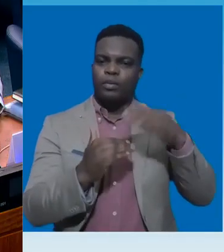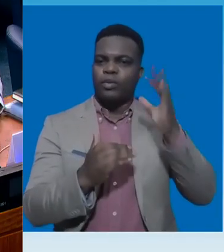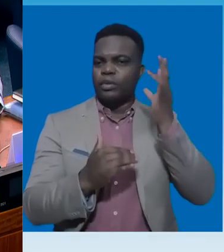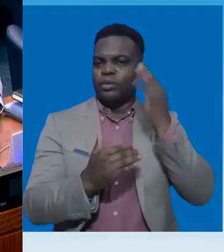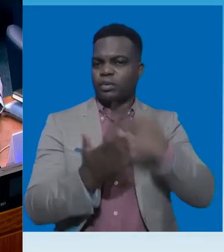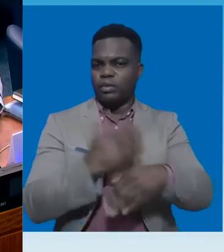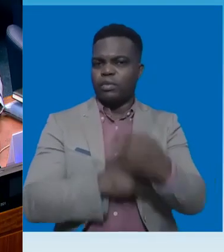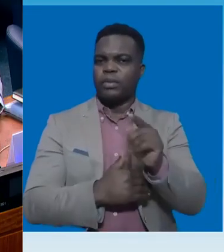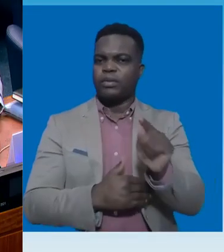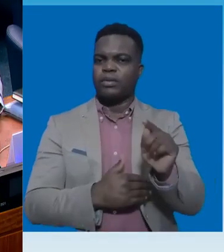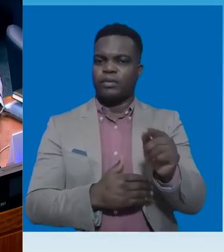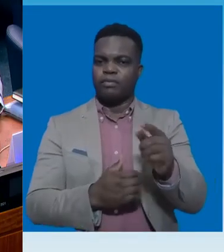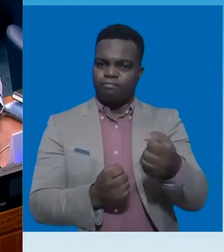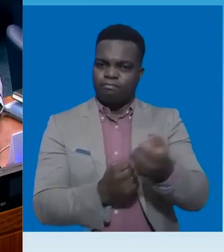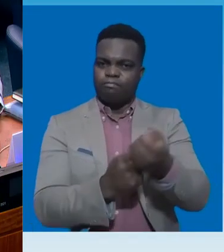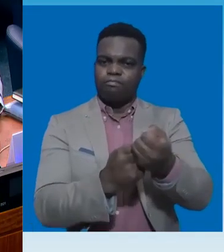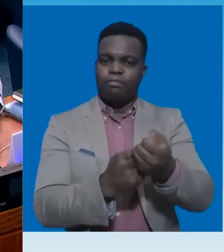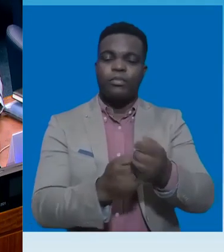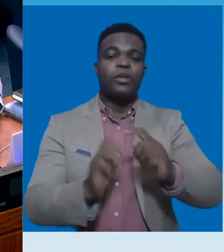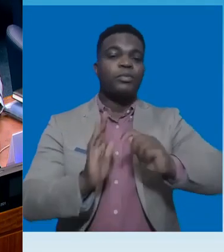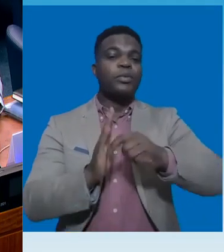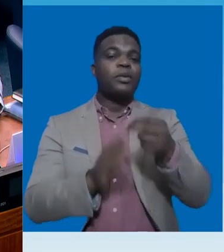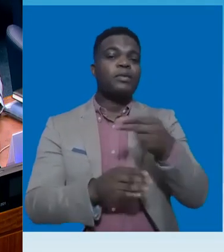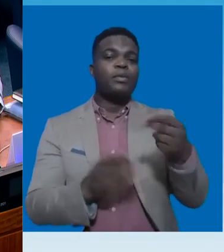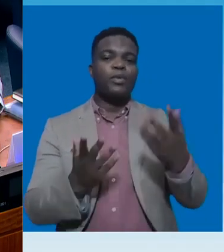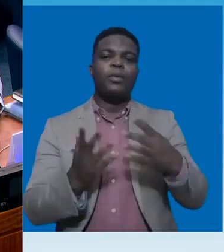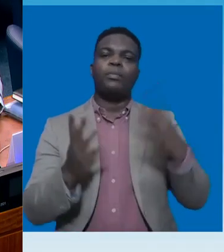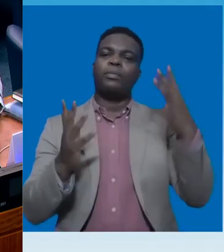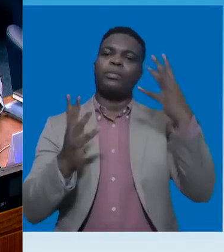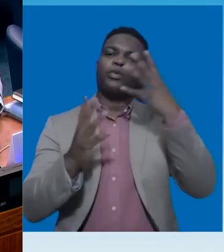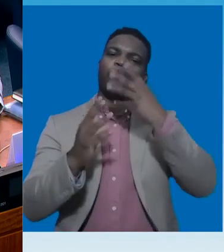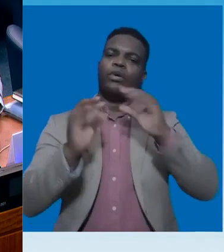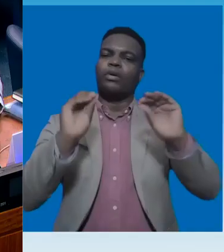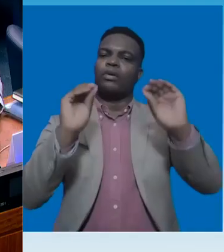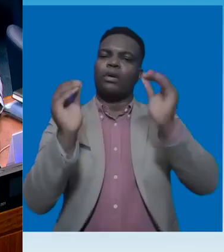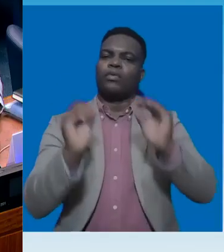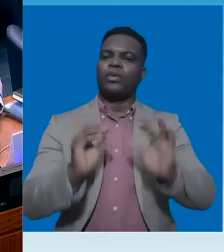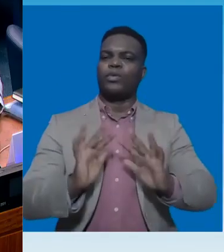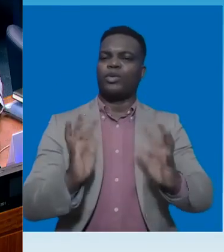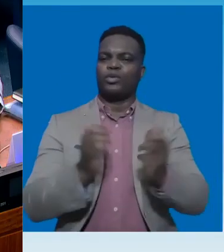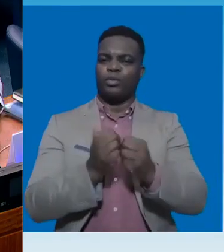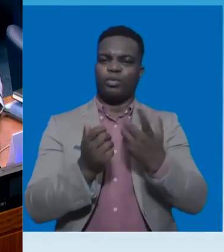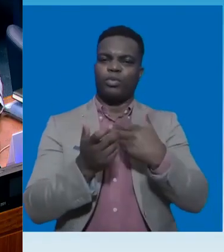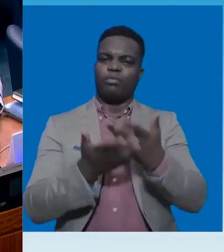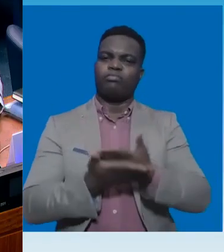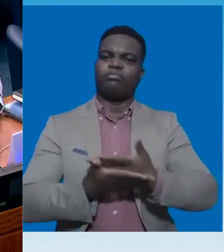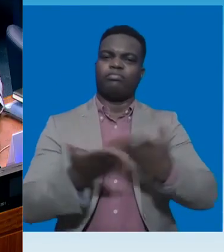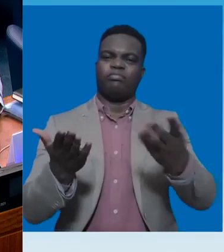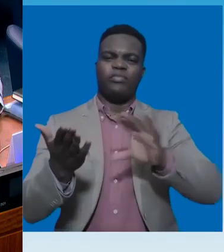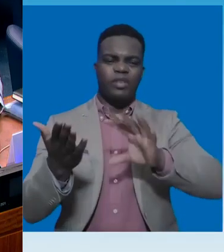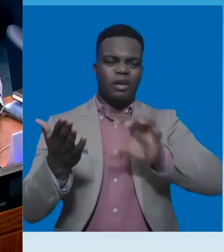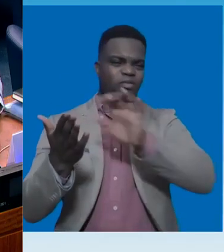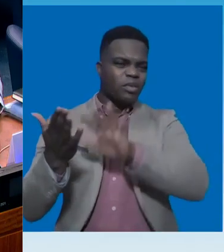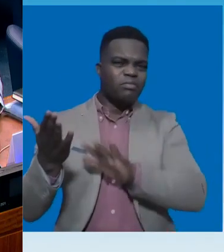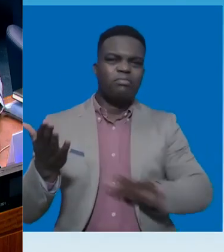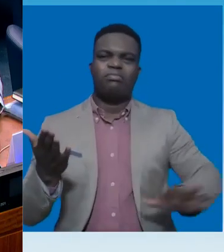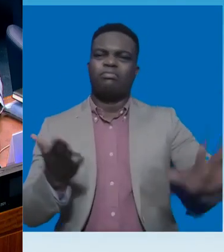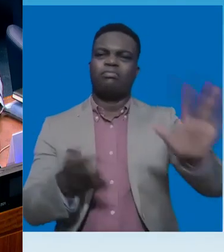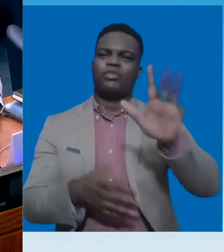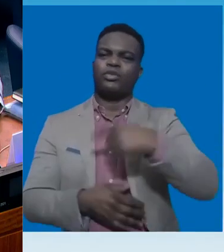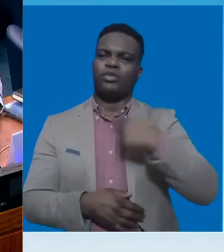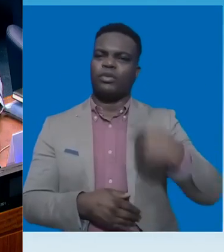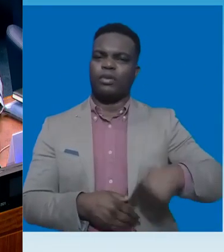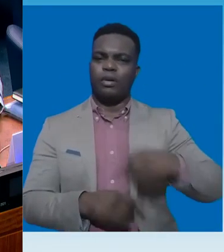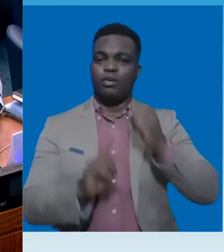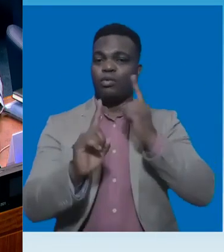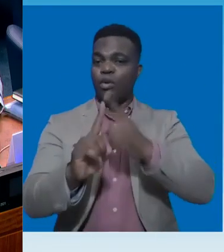Workshop is launched nationwide, where women with disabilities receive training and make a living through